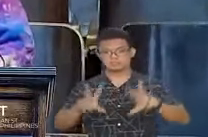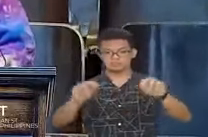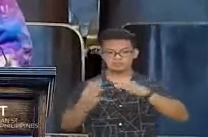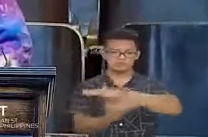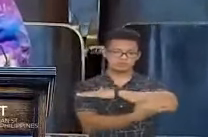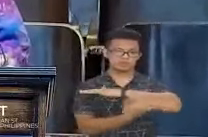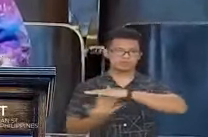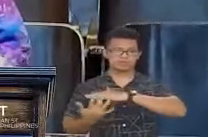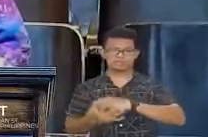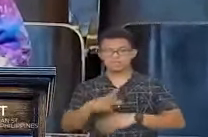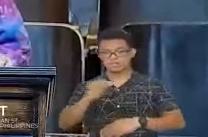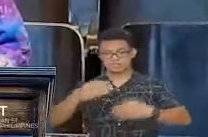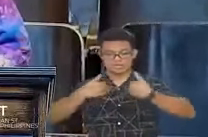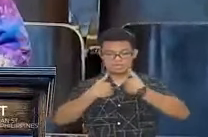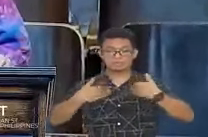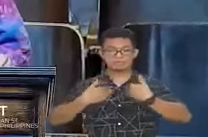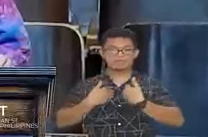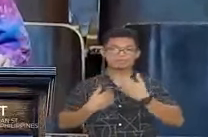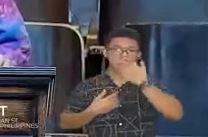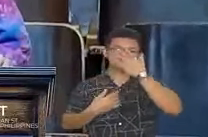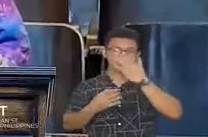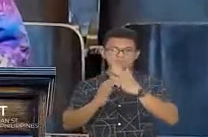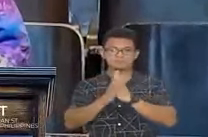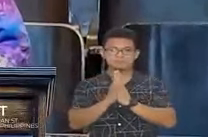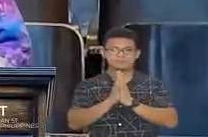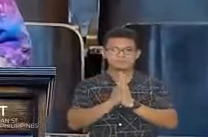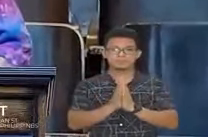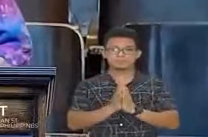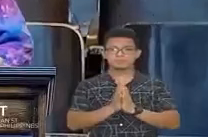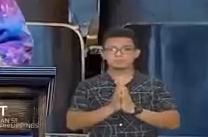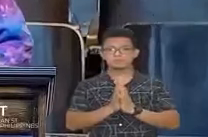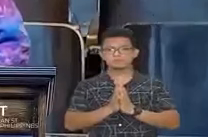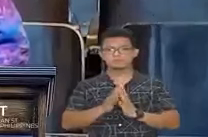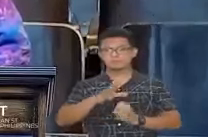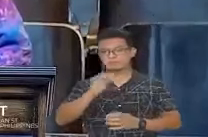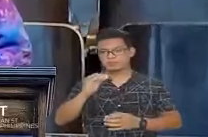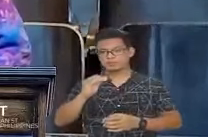No grass, no animals. And by the way,